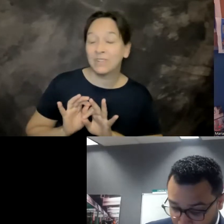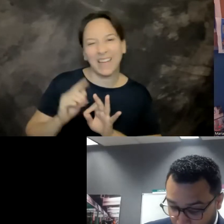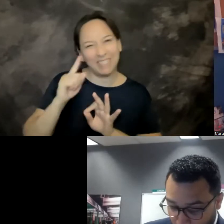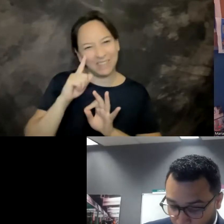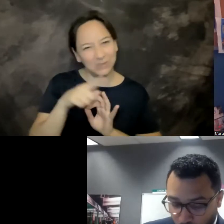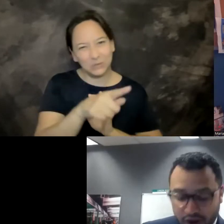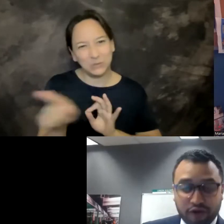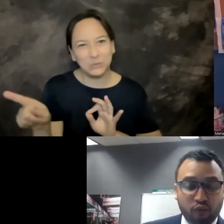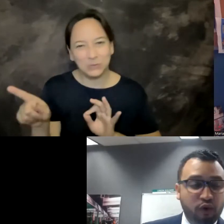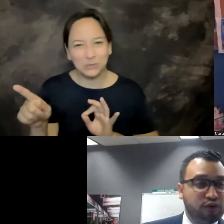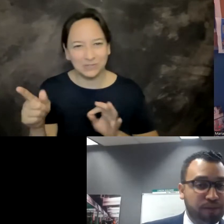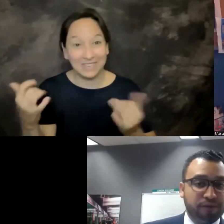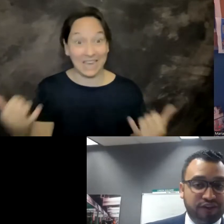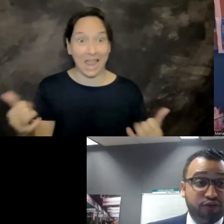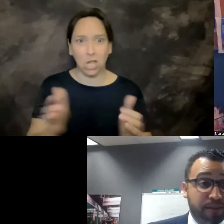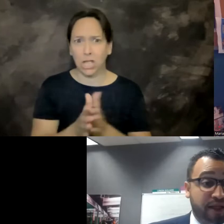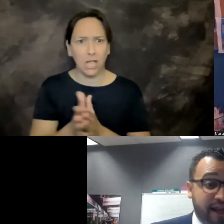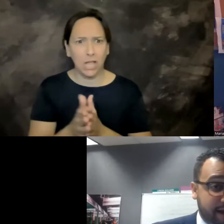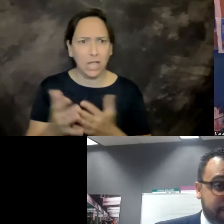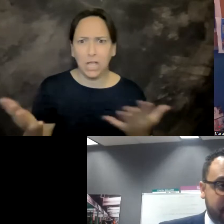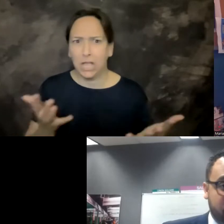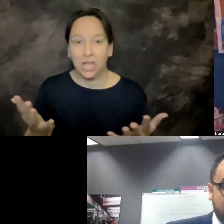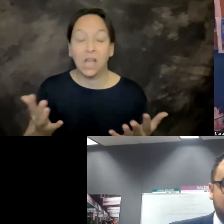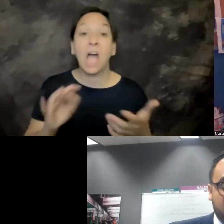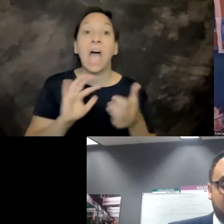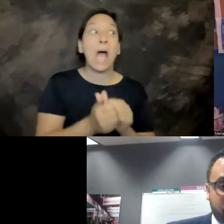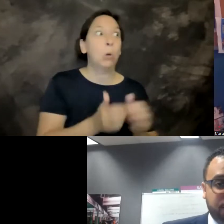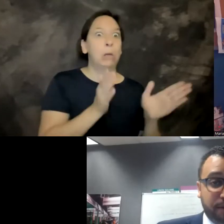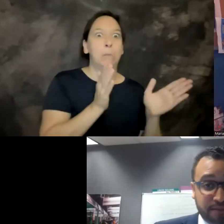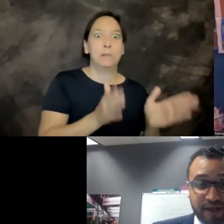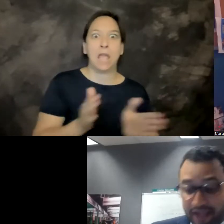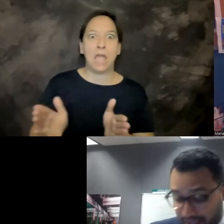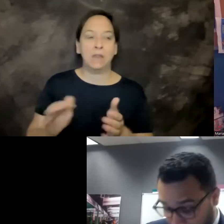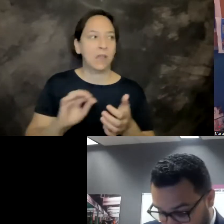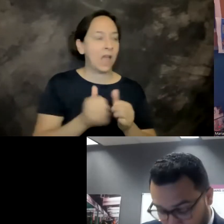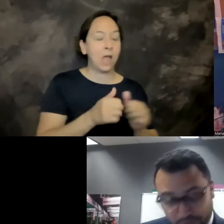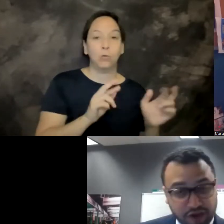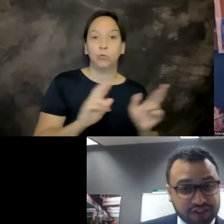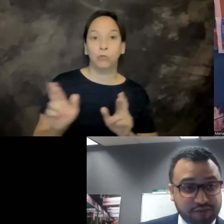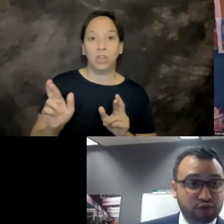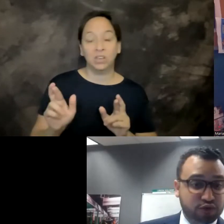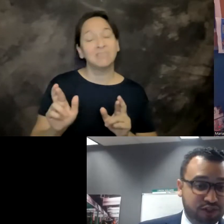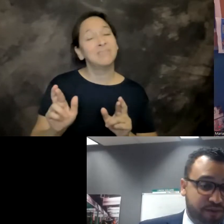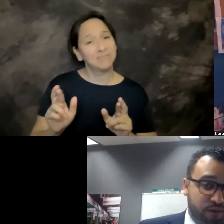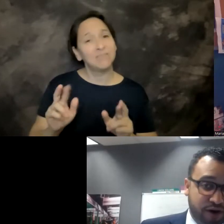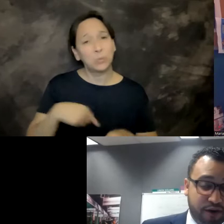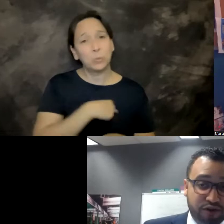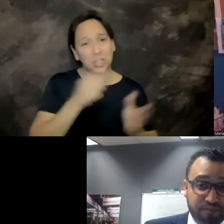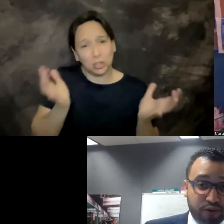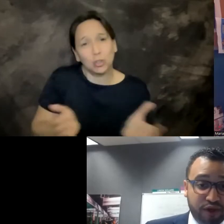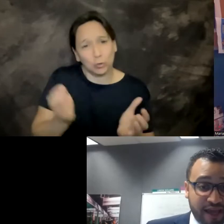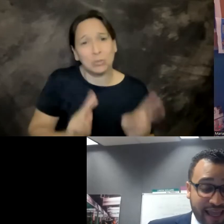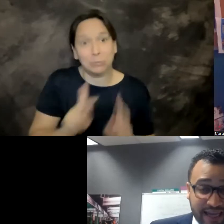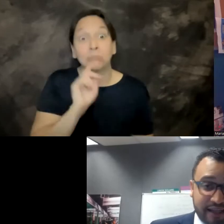is, what do people need to do to plan ahead? And we really do want to encourage people to plan ahead. There are several tools that we've been working